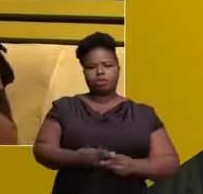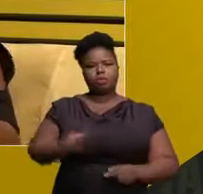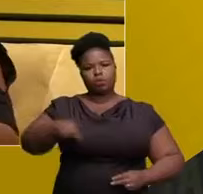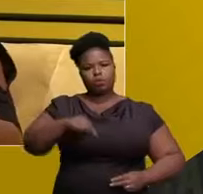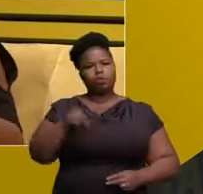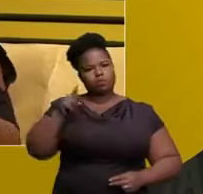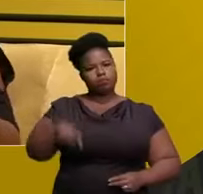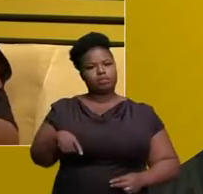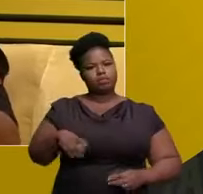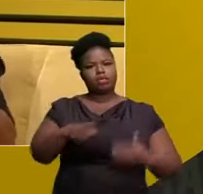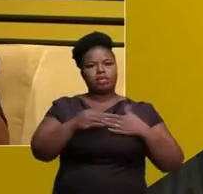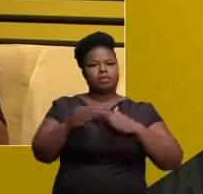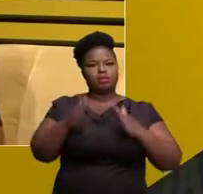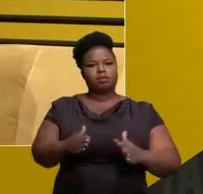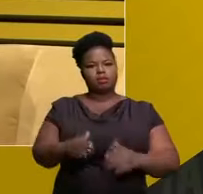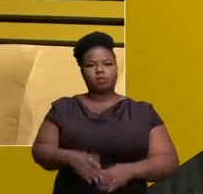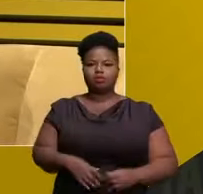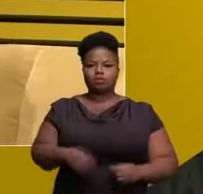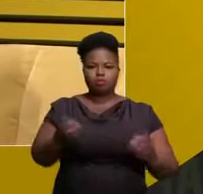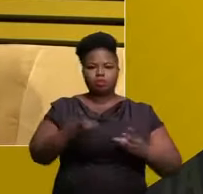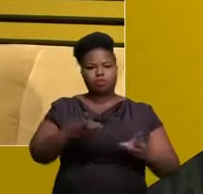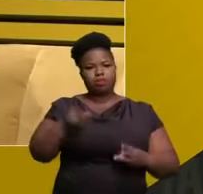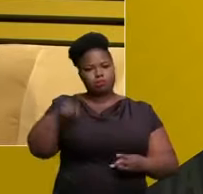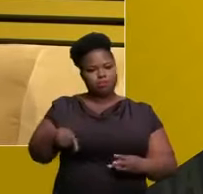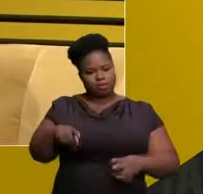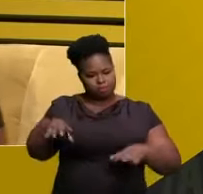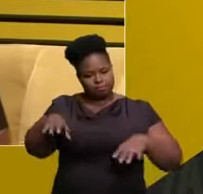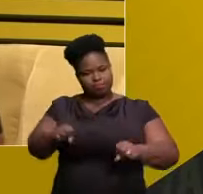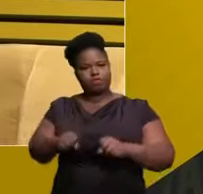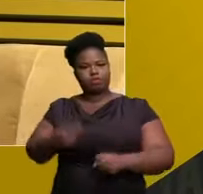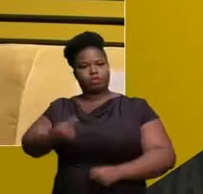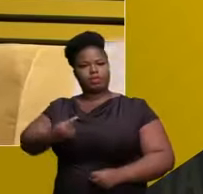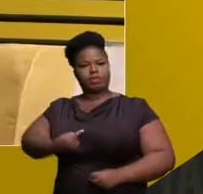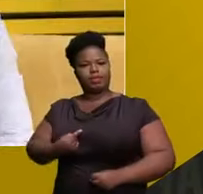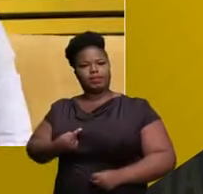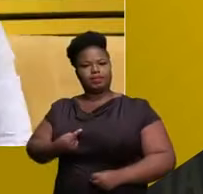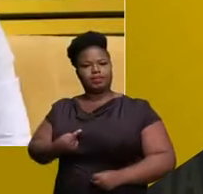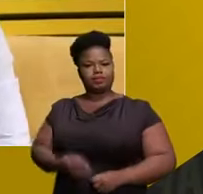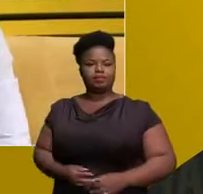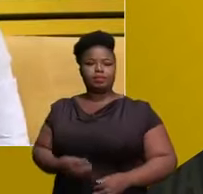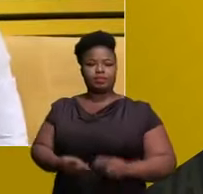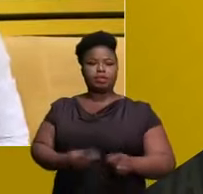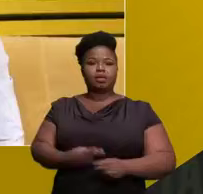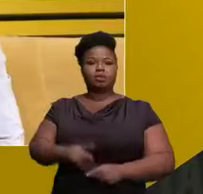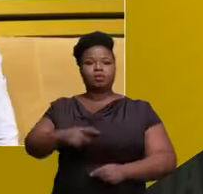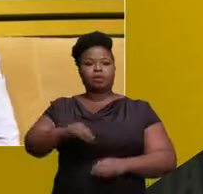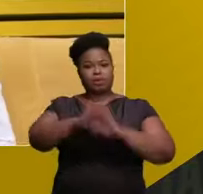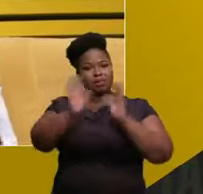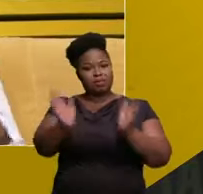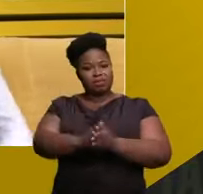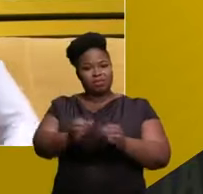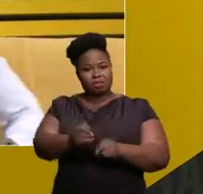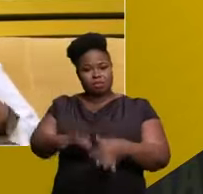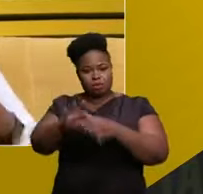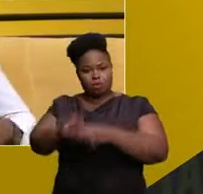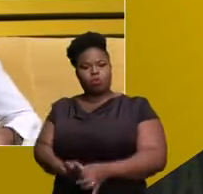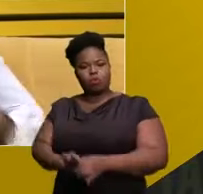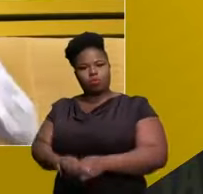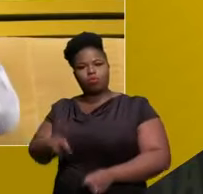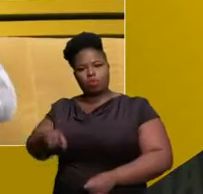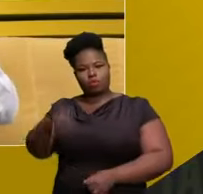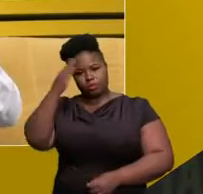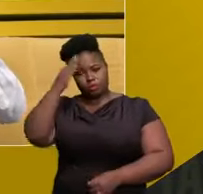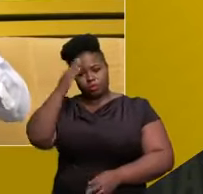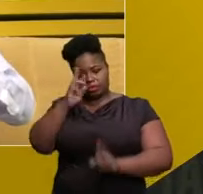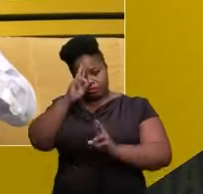become leaders now. Mang le mang tshwanetse tshware wa ga monotho a yepi. Ka endlini ekhaya la uhlala khona ukuthi ukhulisa izingane ngendlela ekwazi ukuthi sikhumbule ukuthi